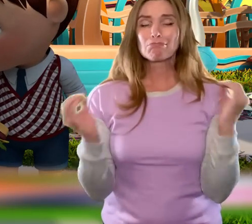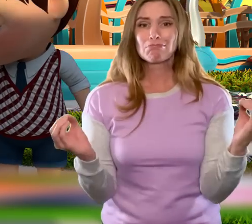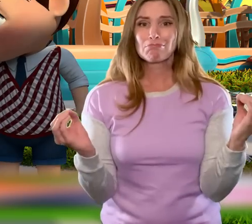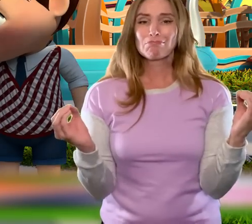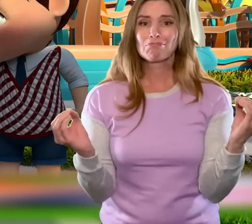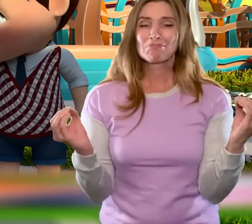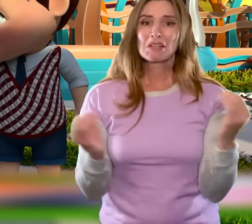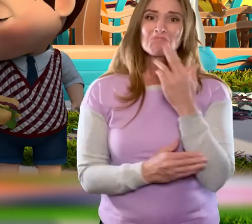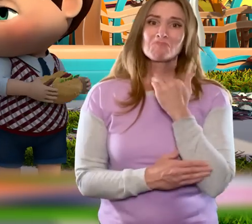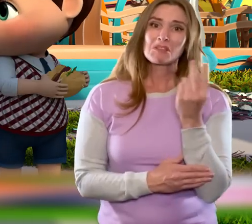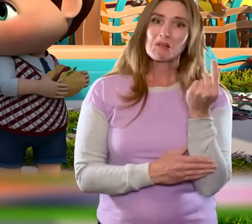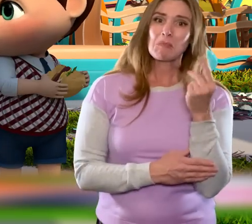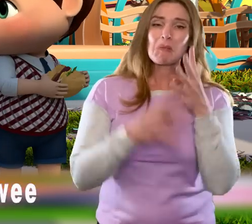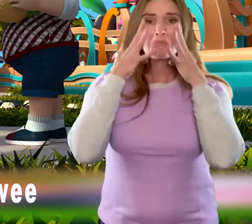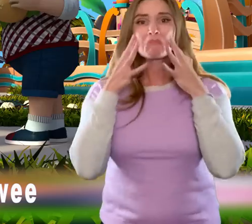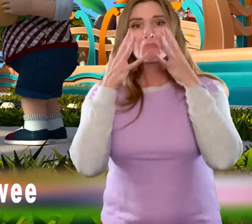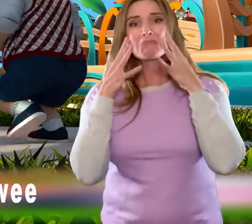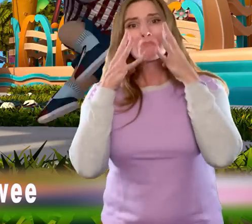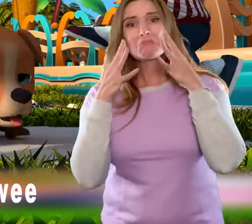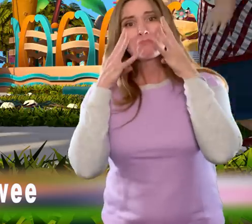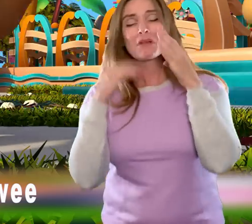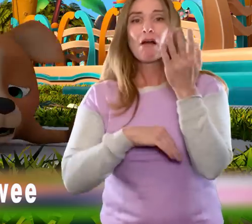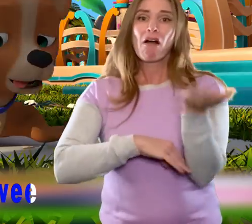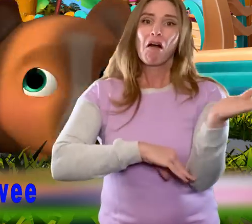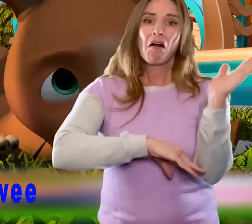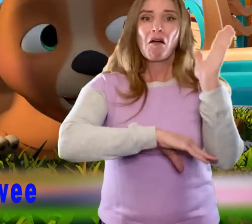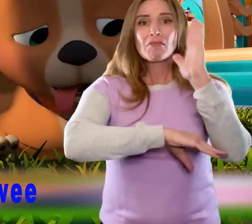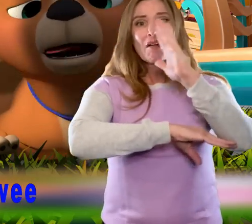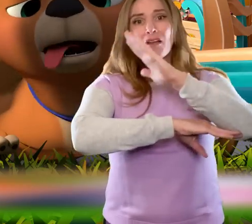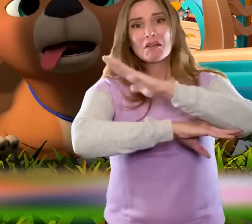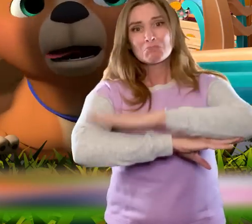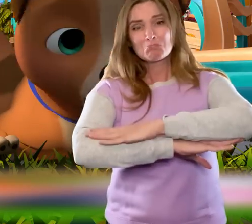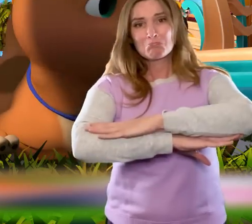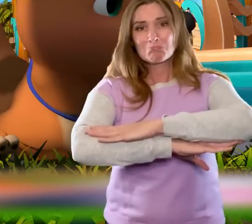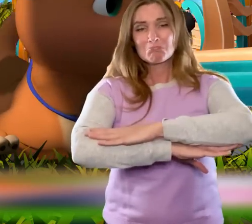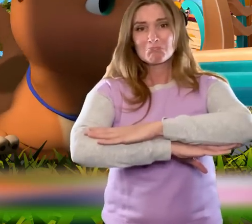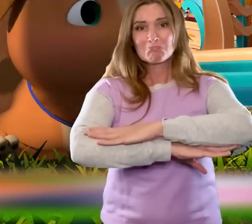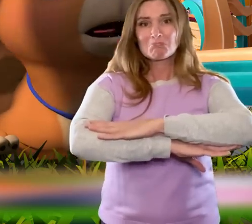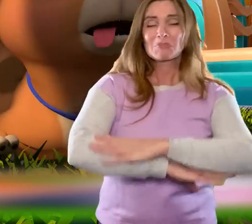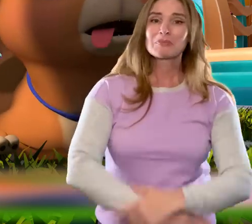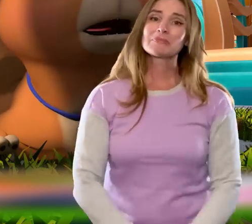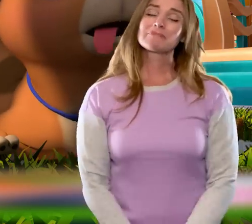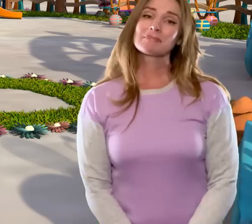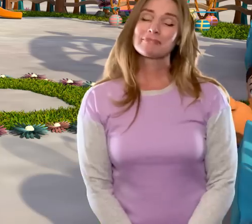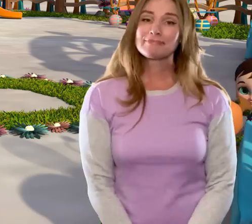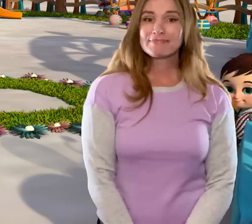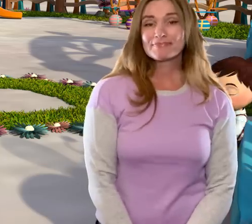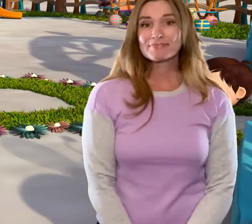puppy had none this little puppy cried wee wee wee all day long